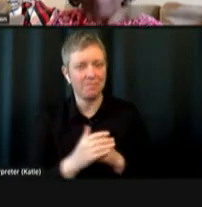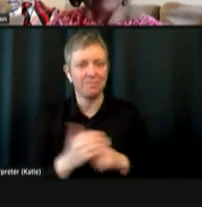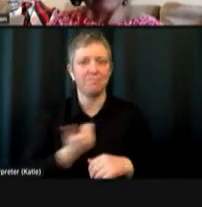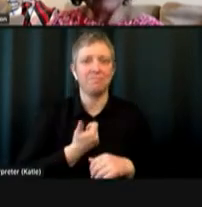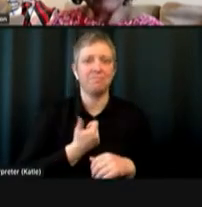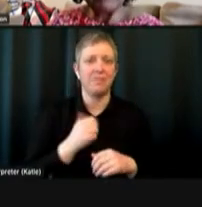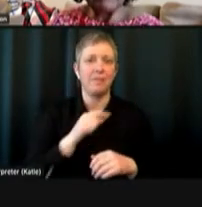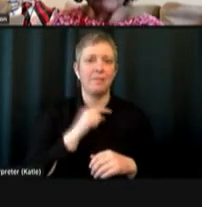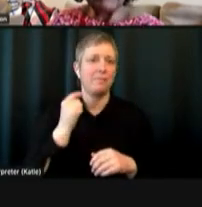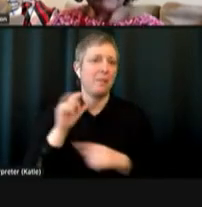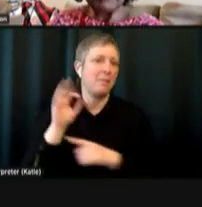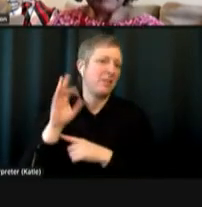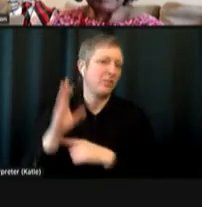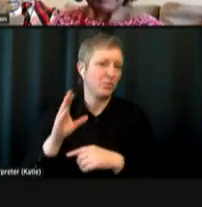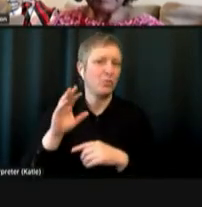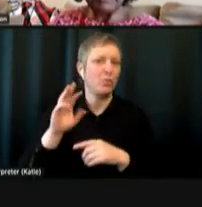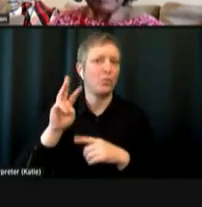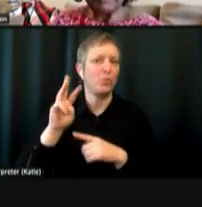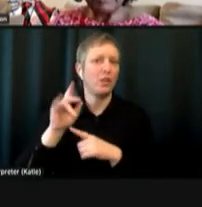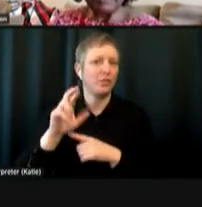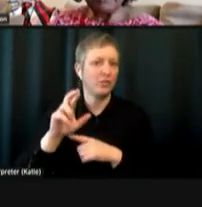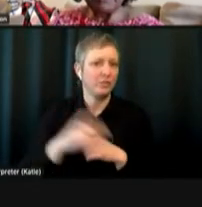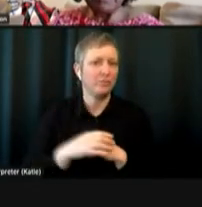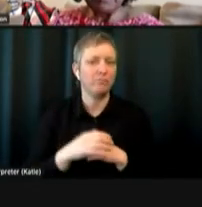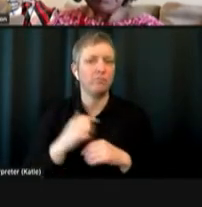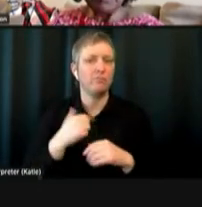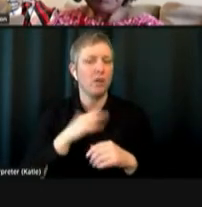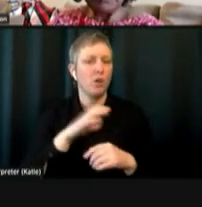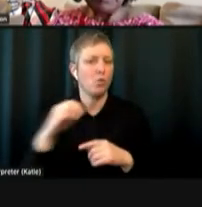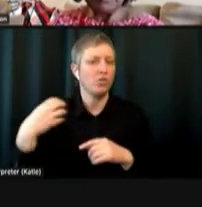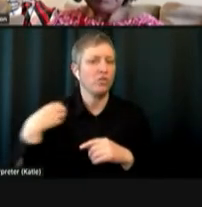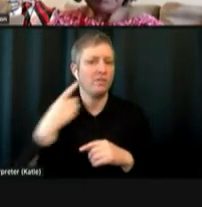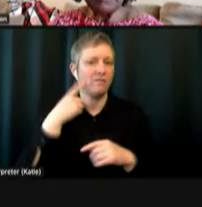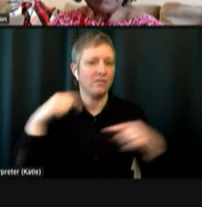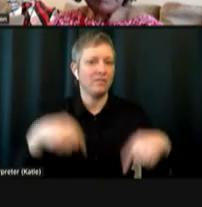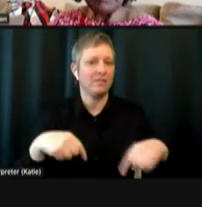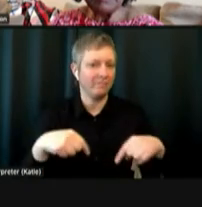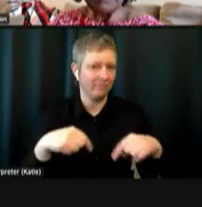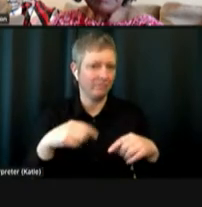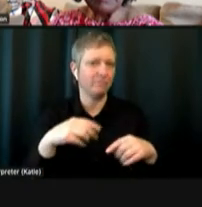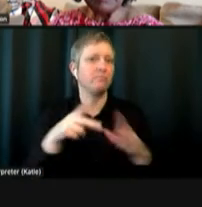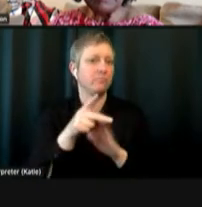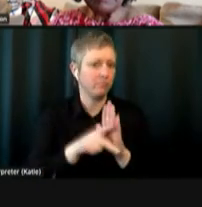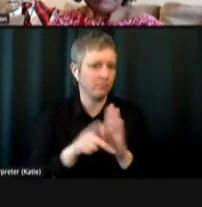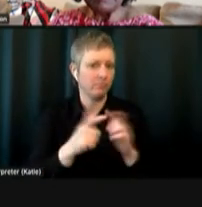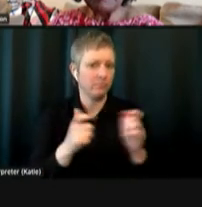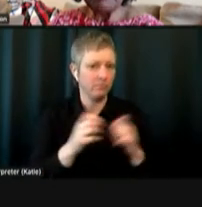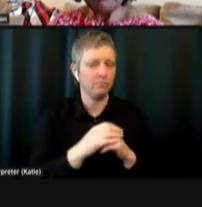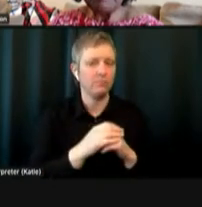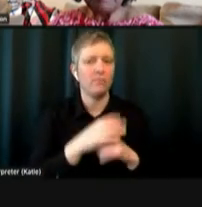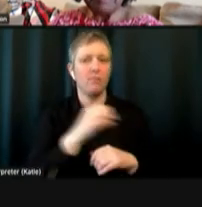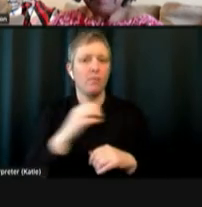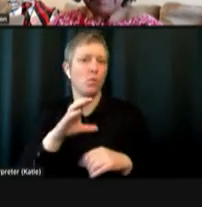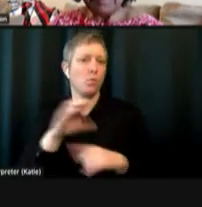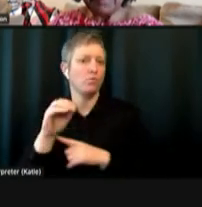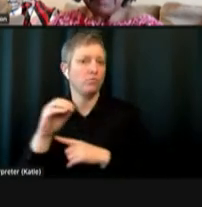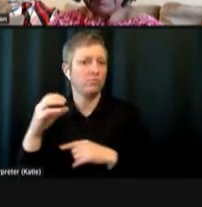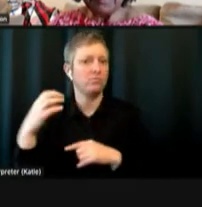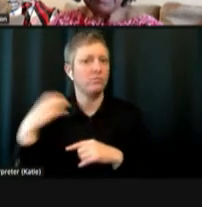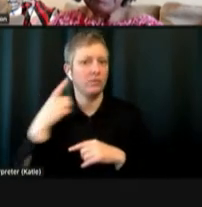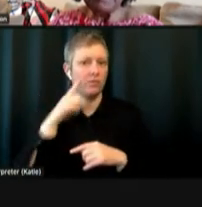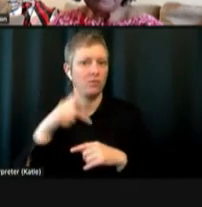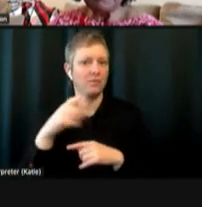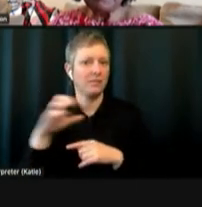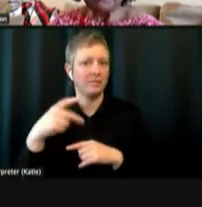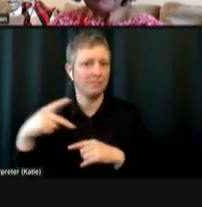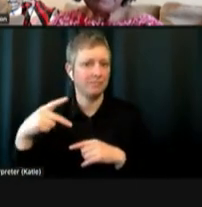the co-chair of the Settlement and Policy, as well as co-chair of the PCCEP Full Committee. I